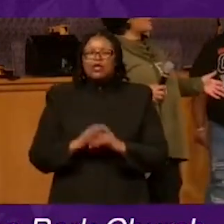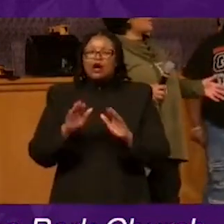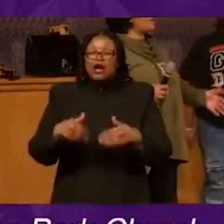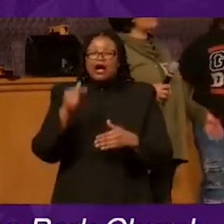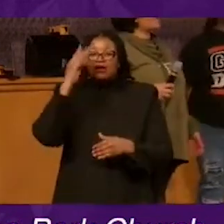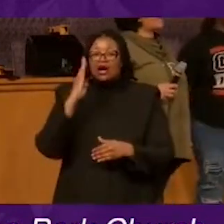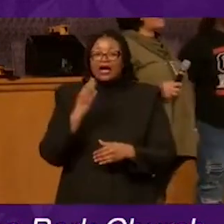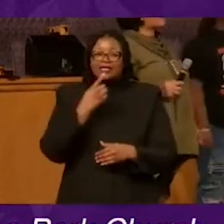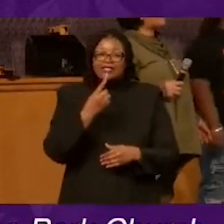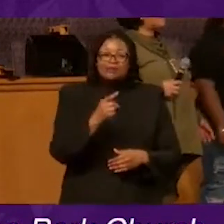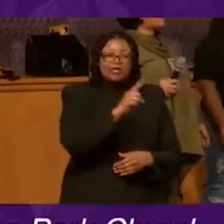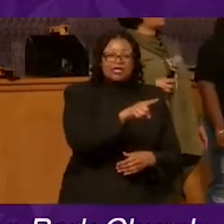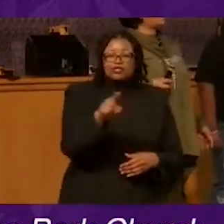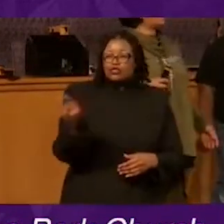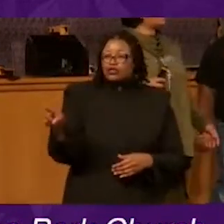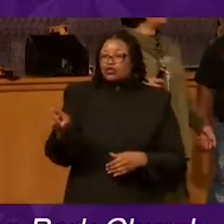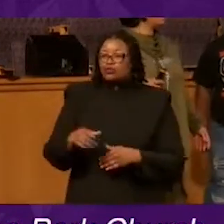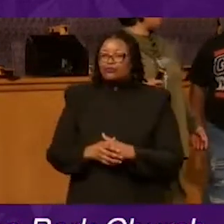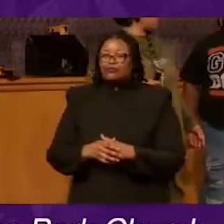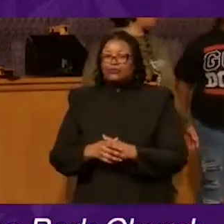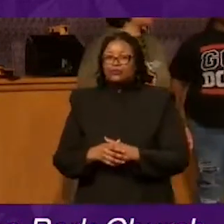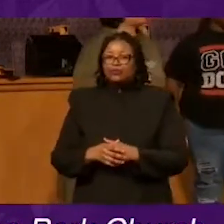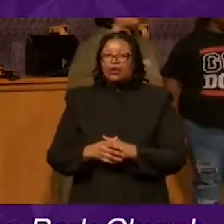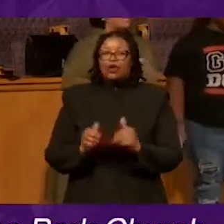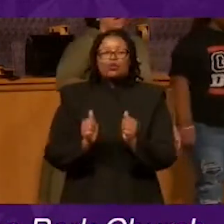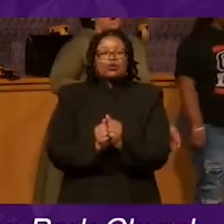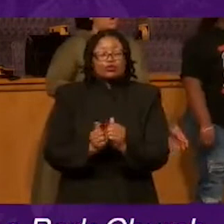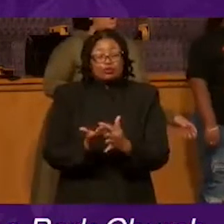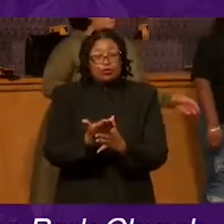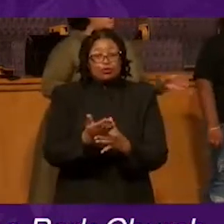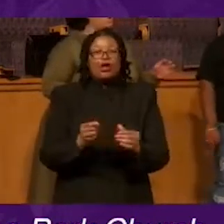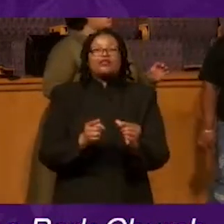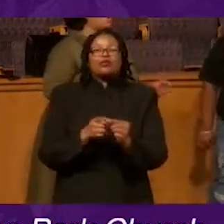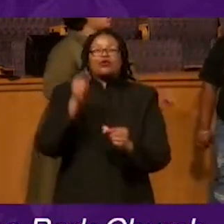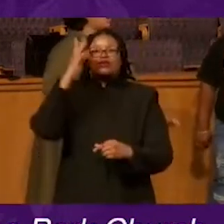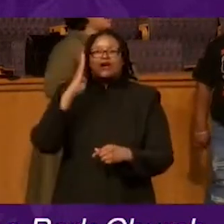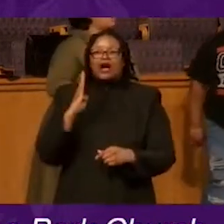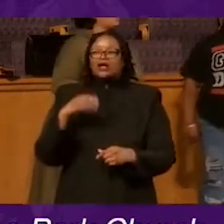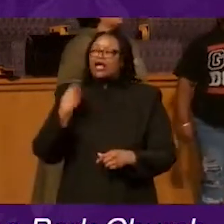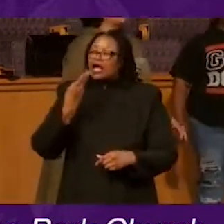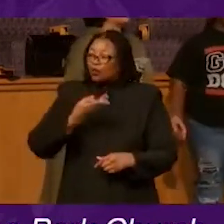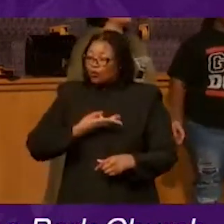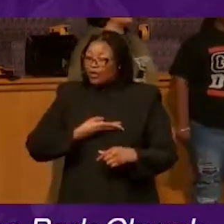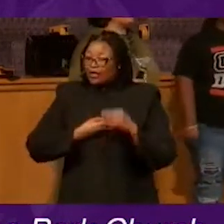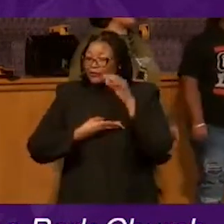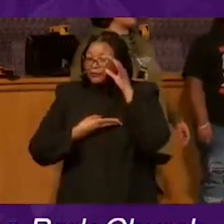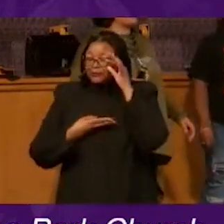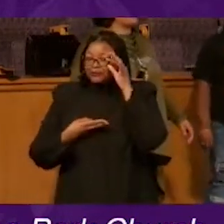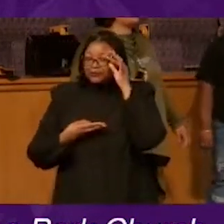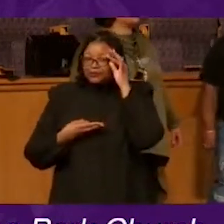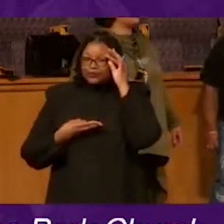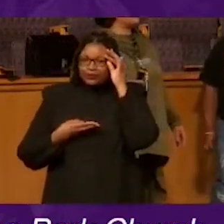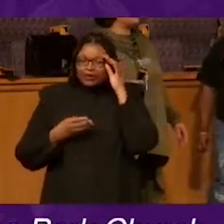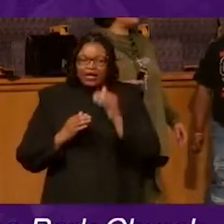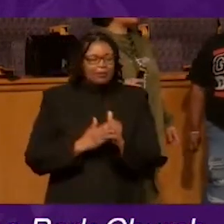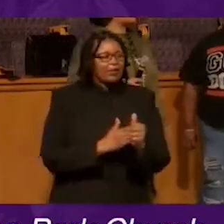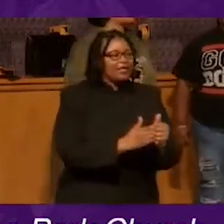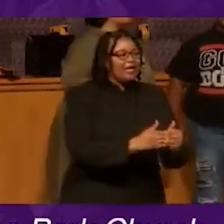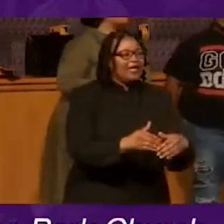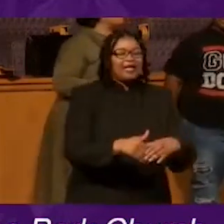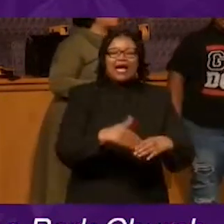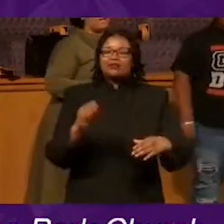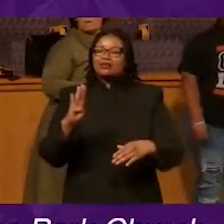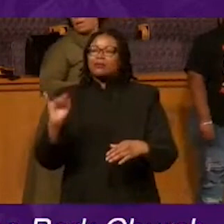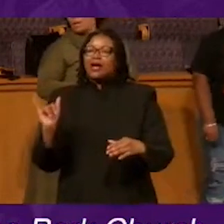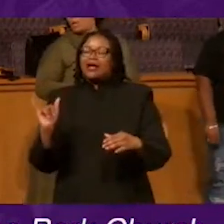be speaking to you through the word of God. Amen. And don't forget, we're going to be led out by our ushers. We're going to be escorted out